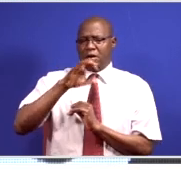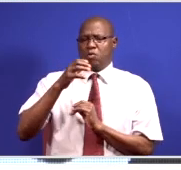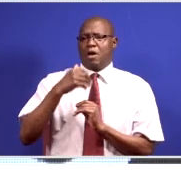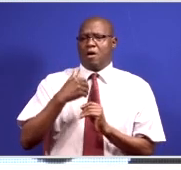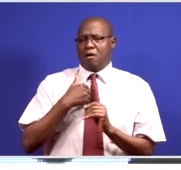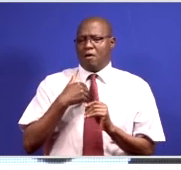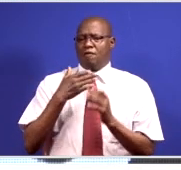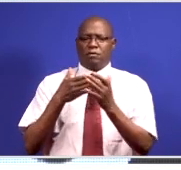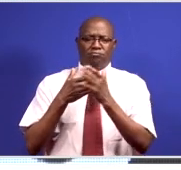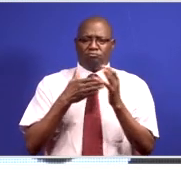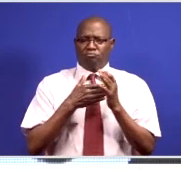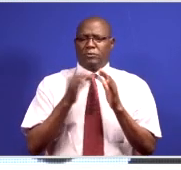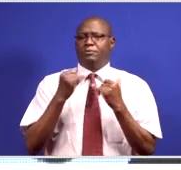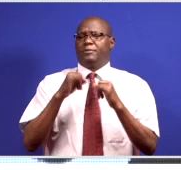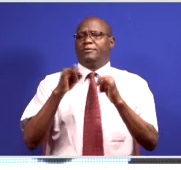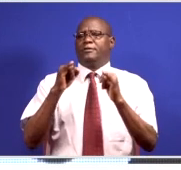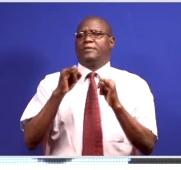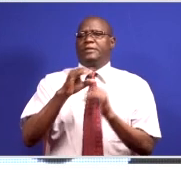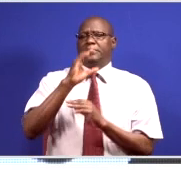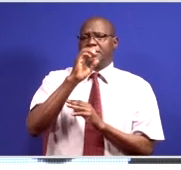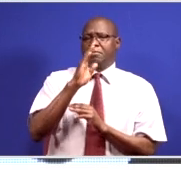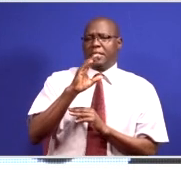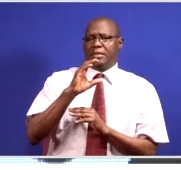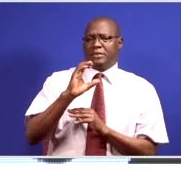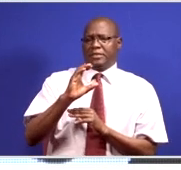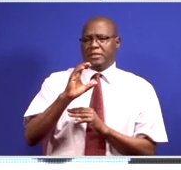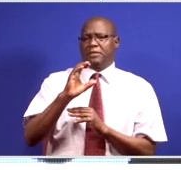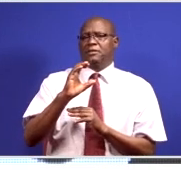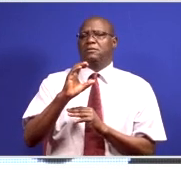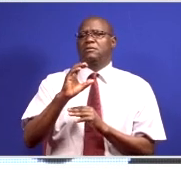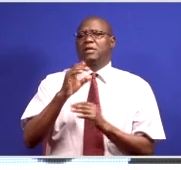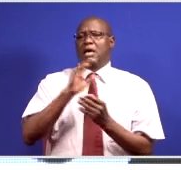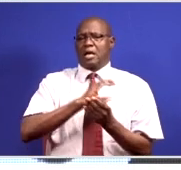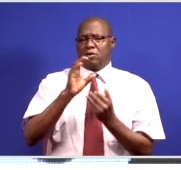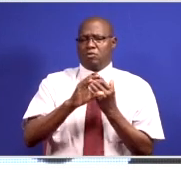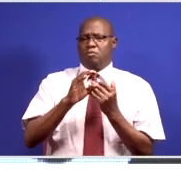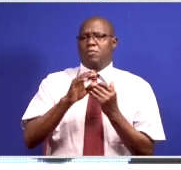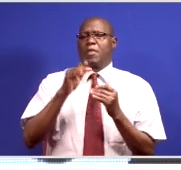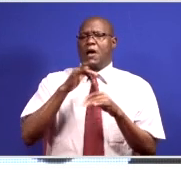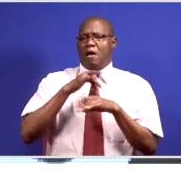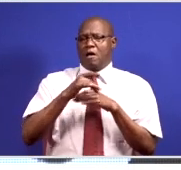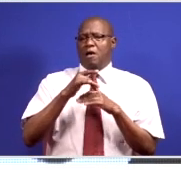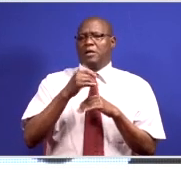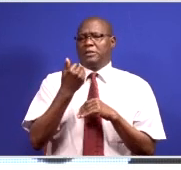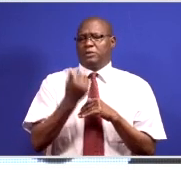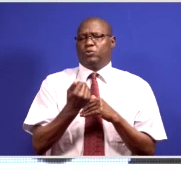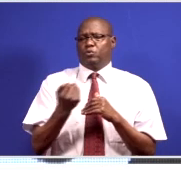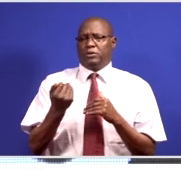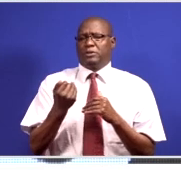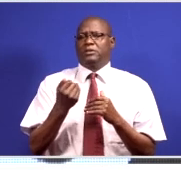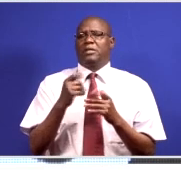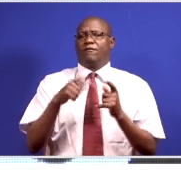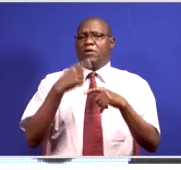disrupt implementation of the competency-based curriculum and shutdown of early childhood development and education centres, even as